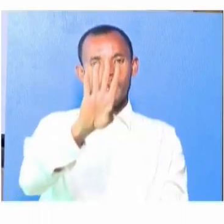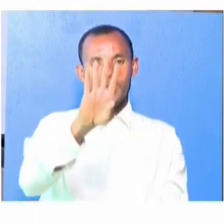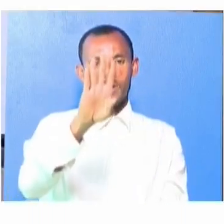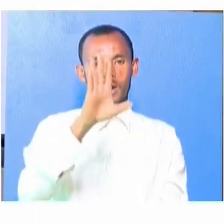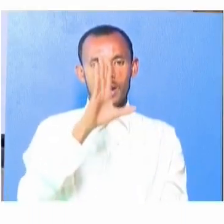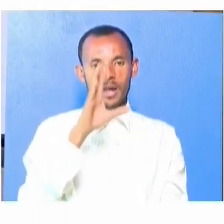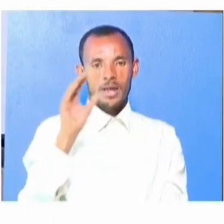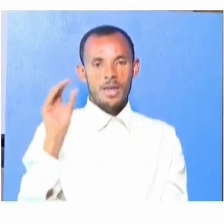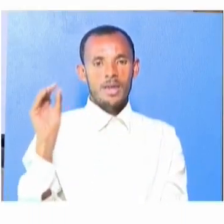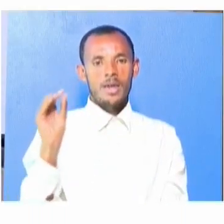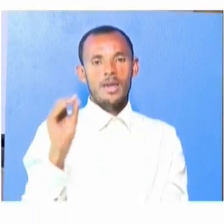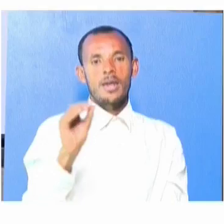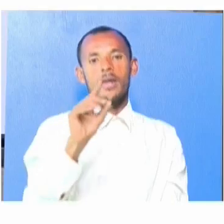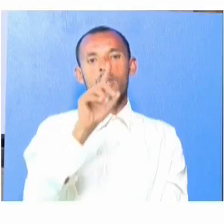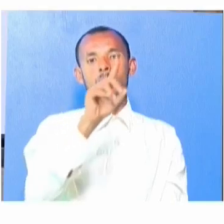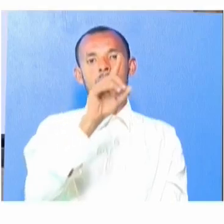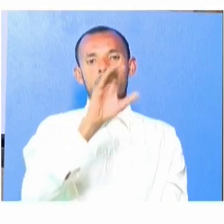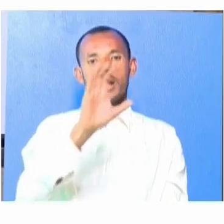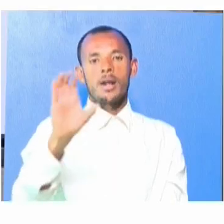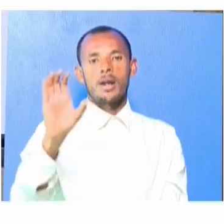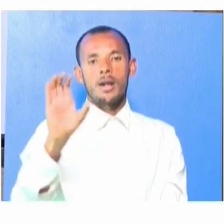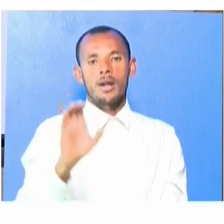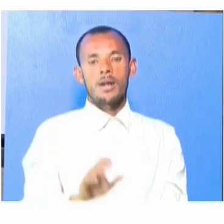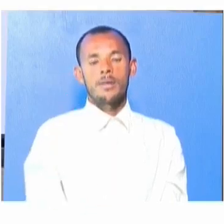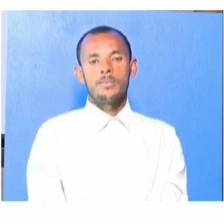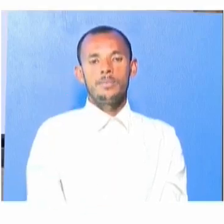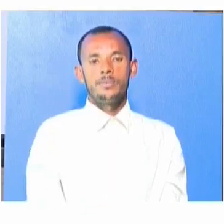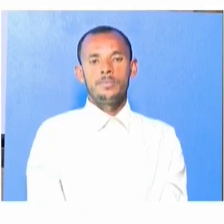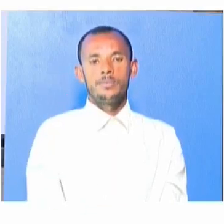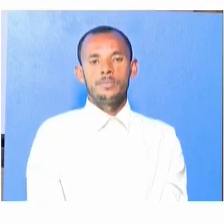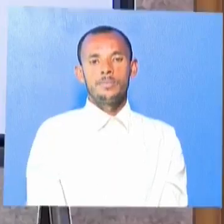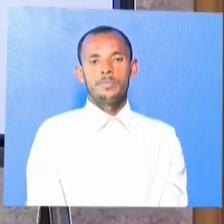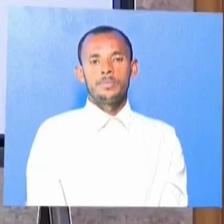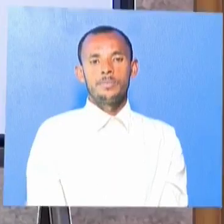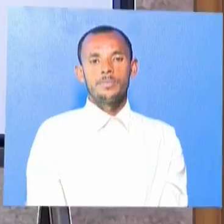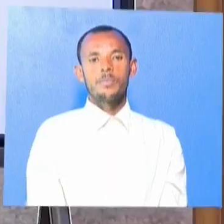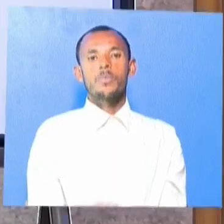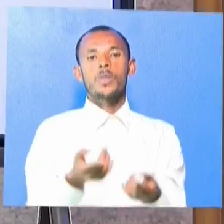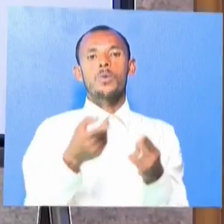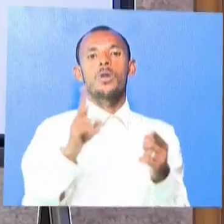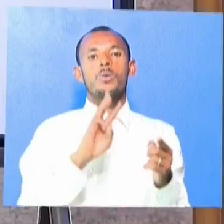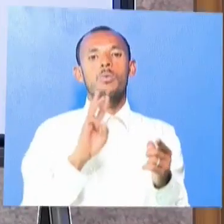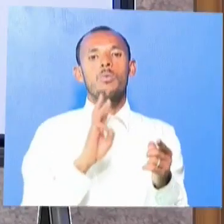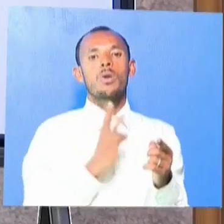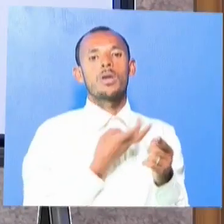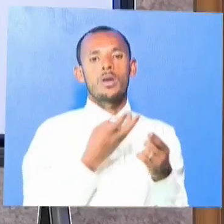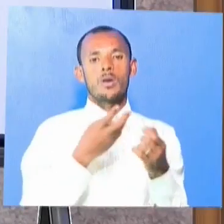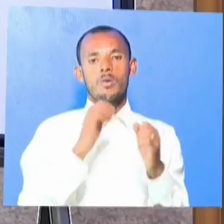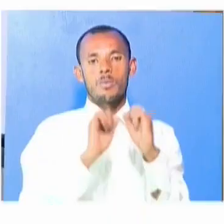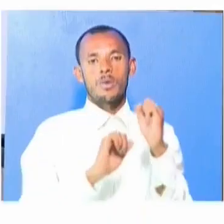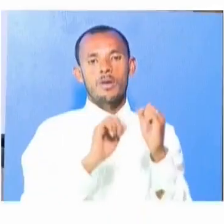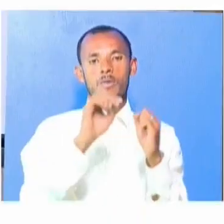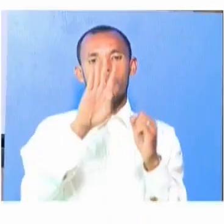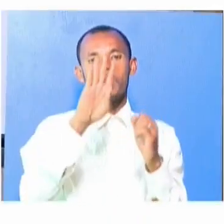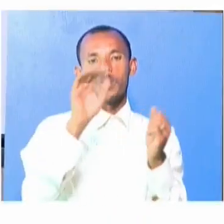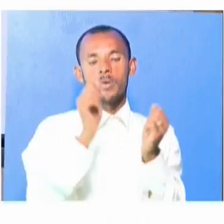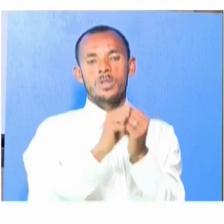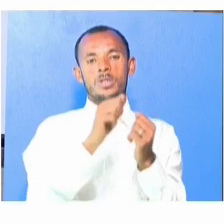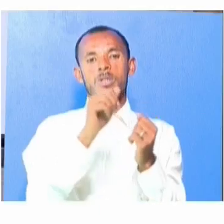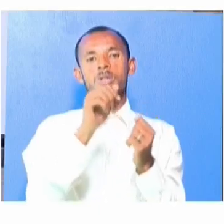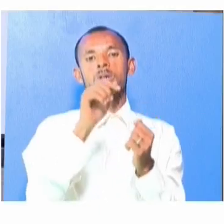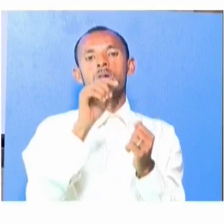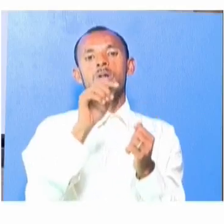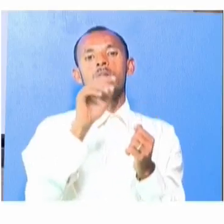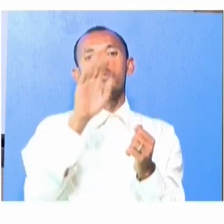So compare 4 with 100. When you compare 4 with 100, 4 is